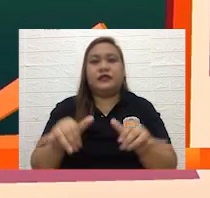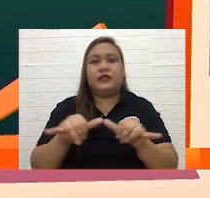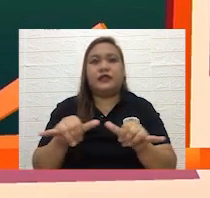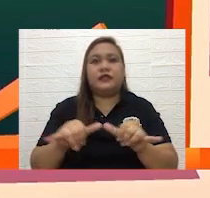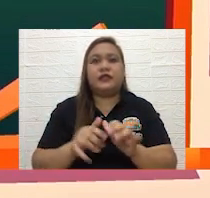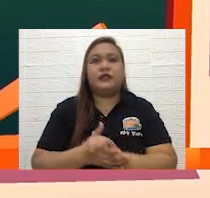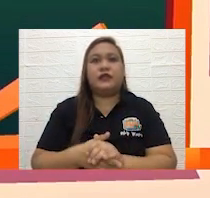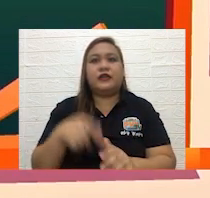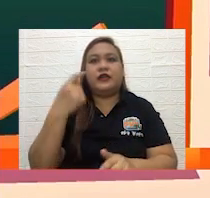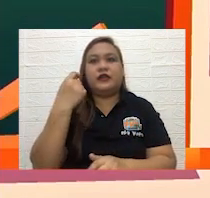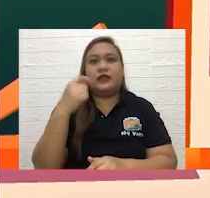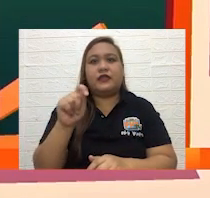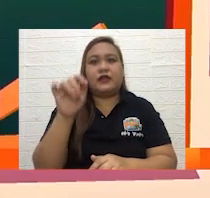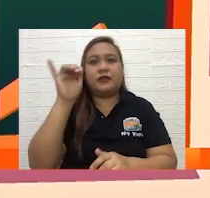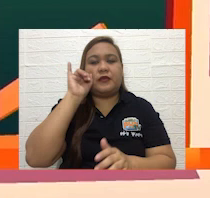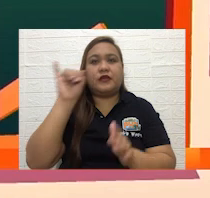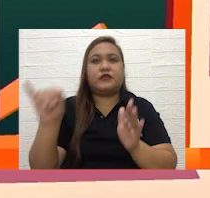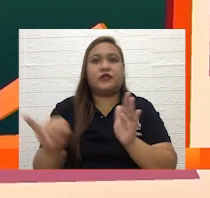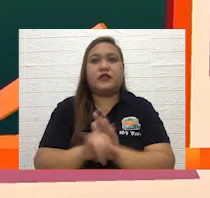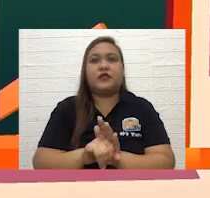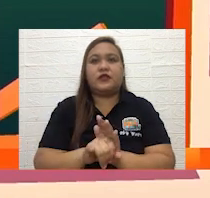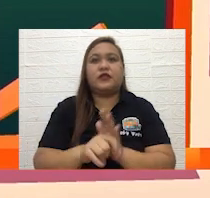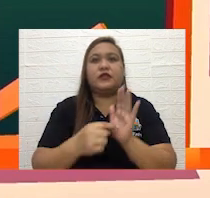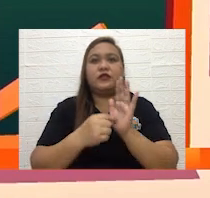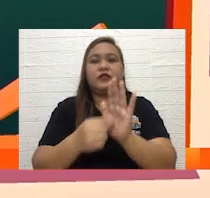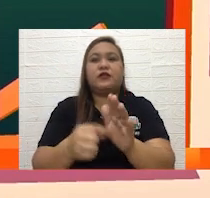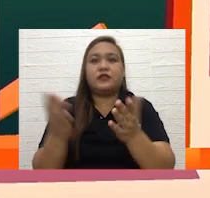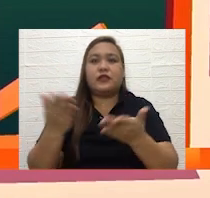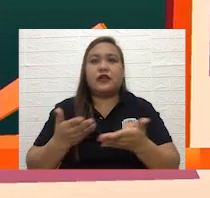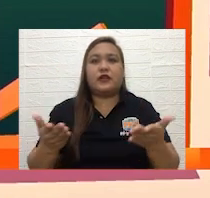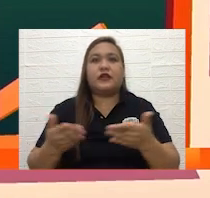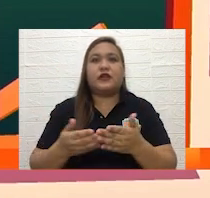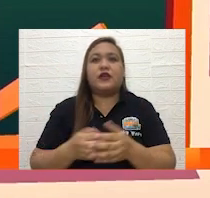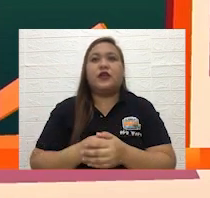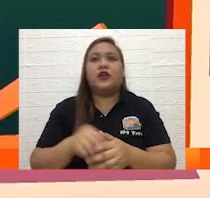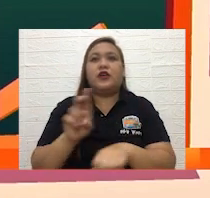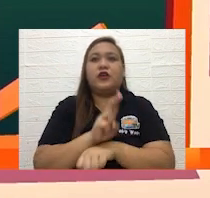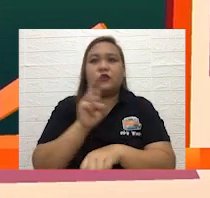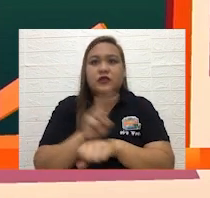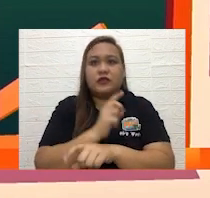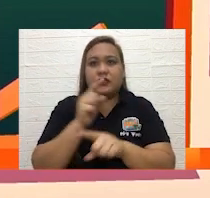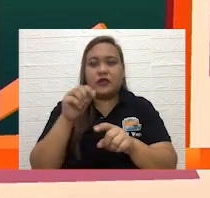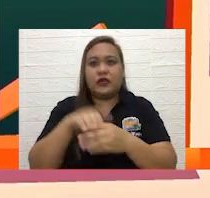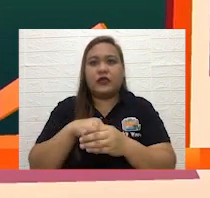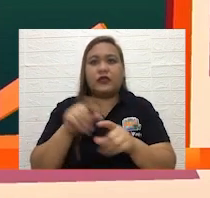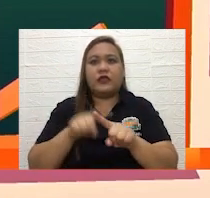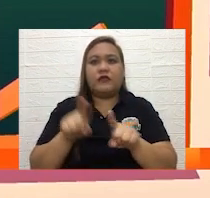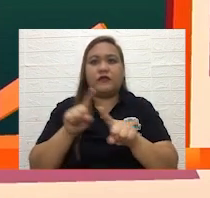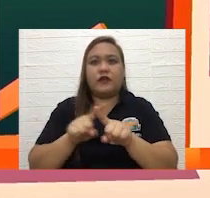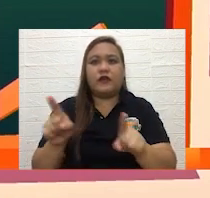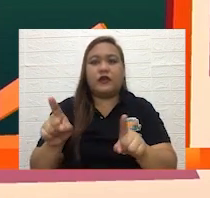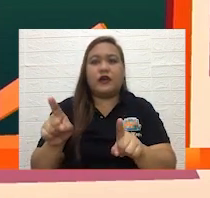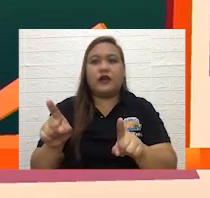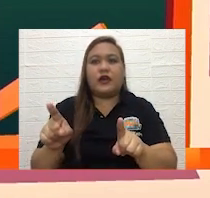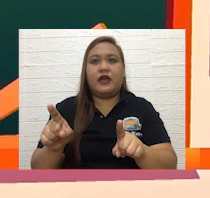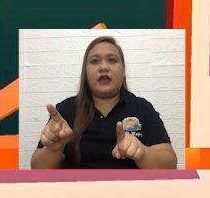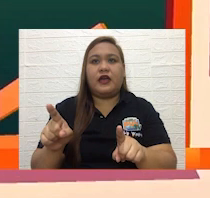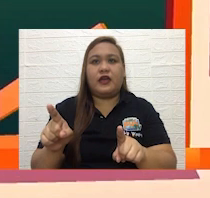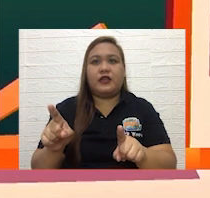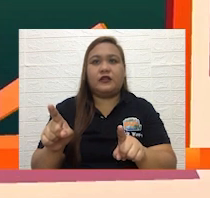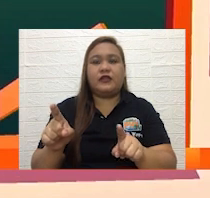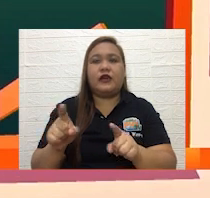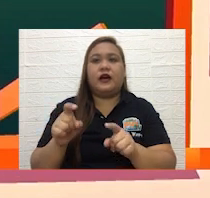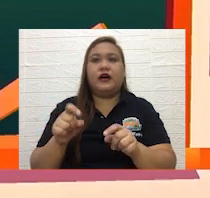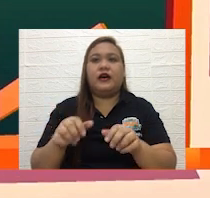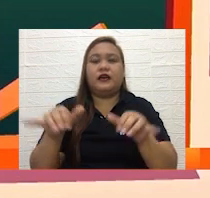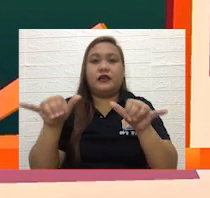The images illustrated here is an example using different scales. Notice the differences in the